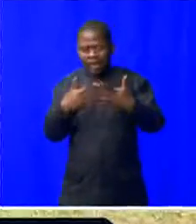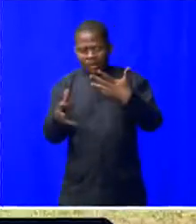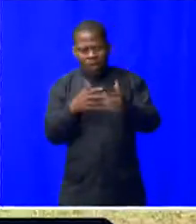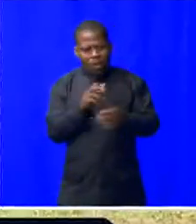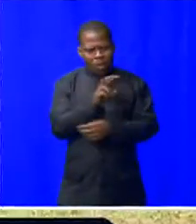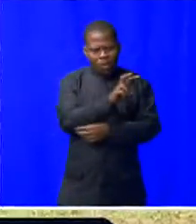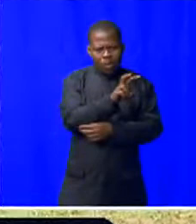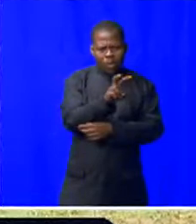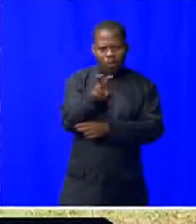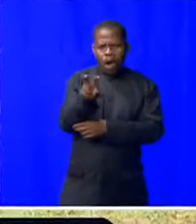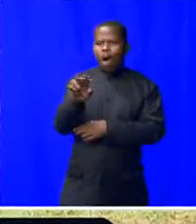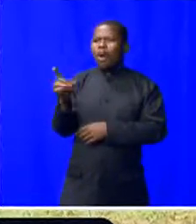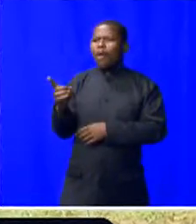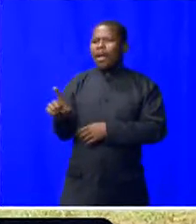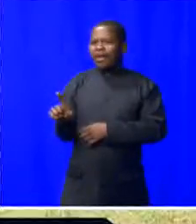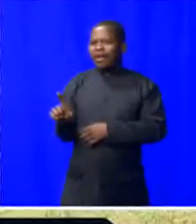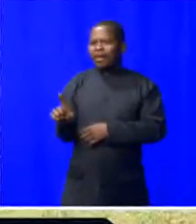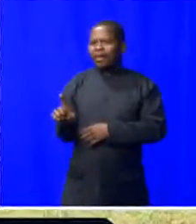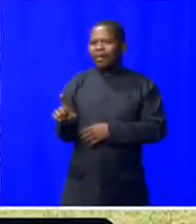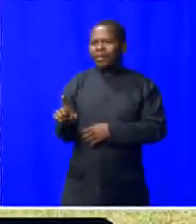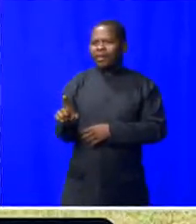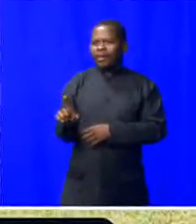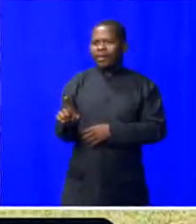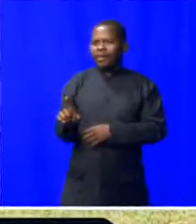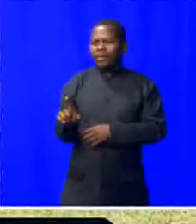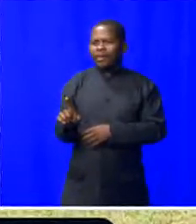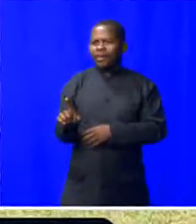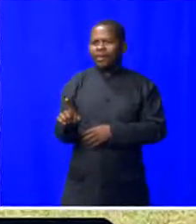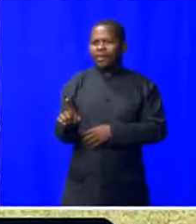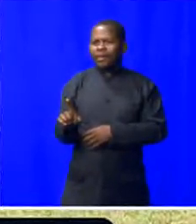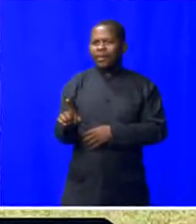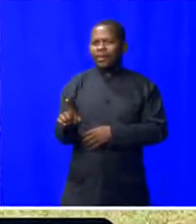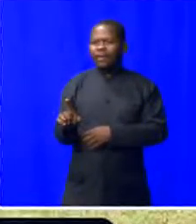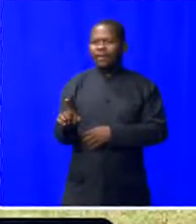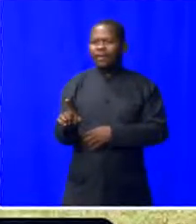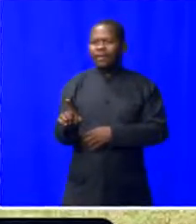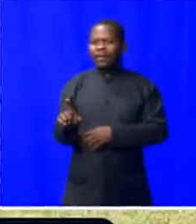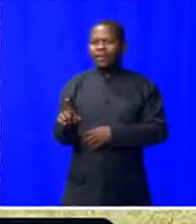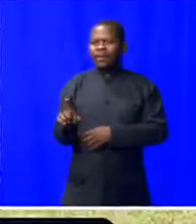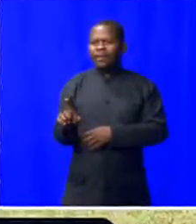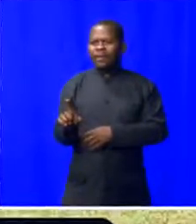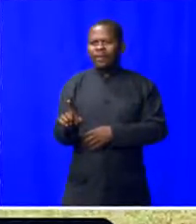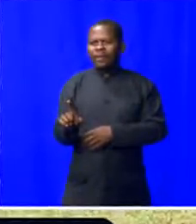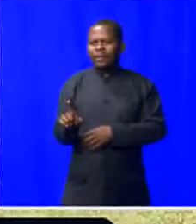kuya ekuthokozeni saphinze futhi sakhona kuyisakuphinze